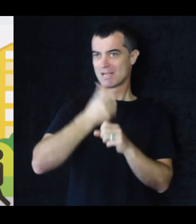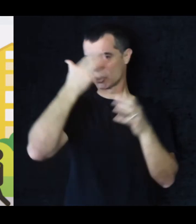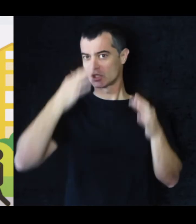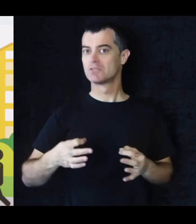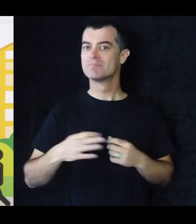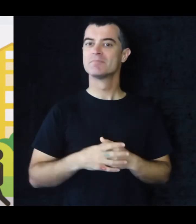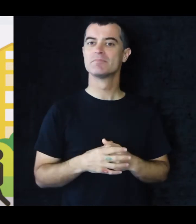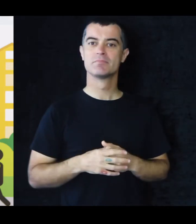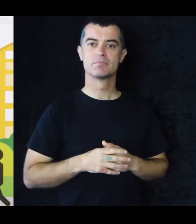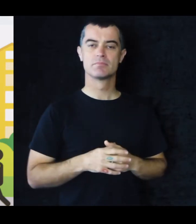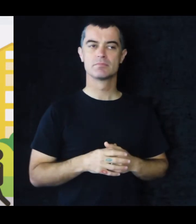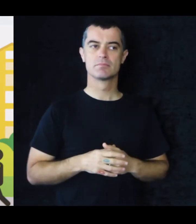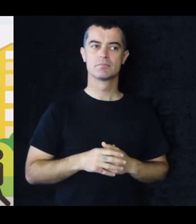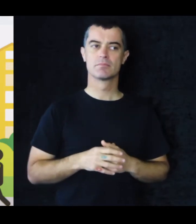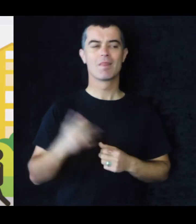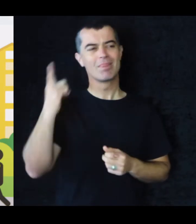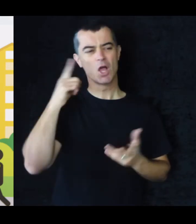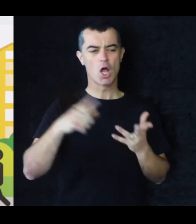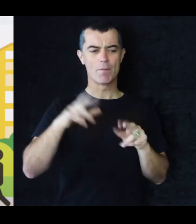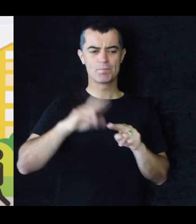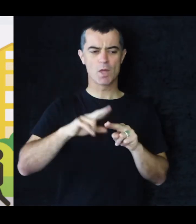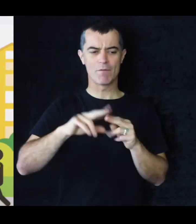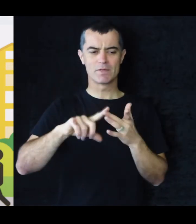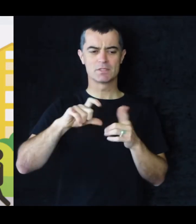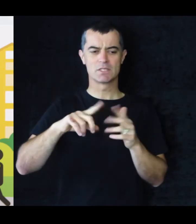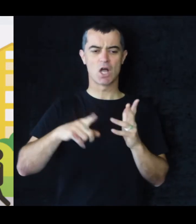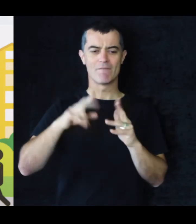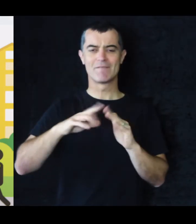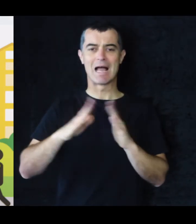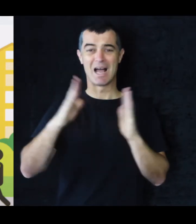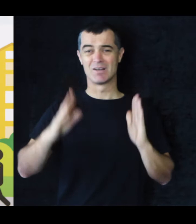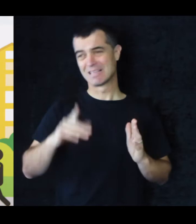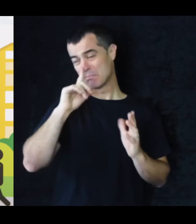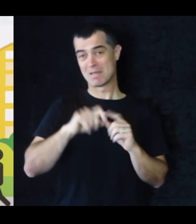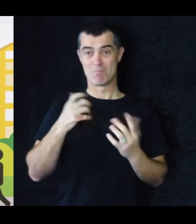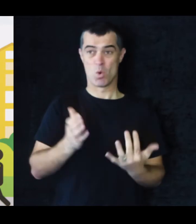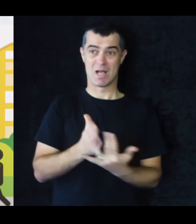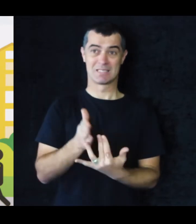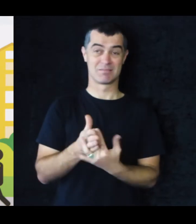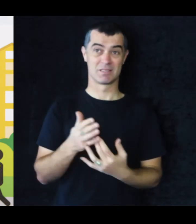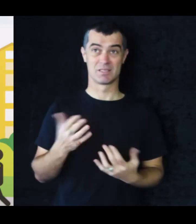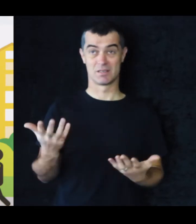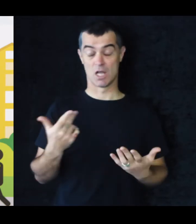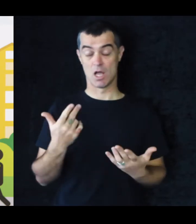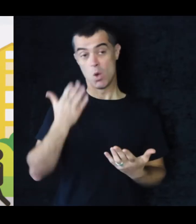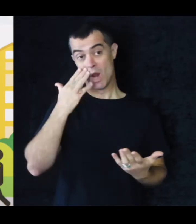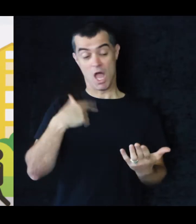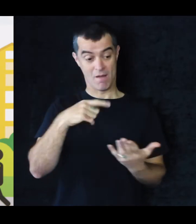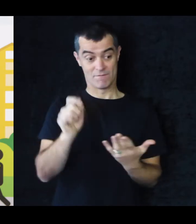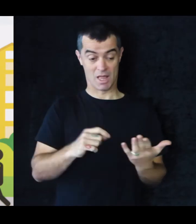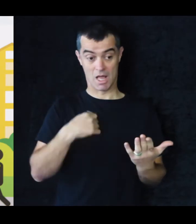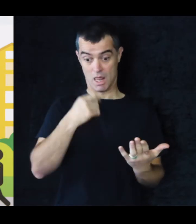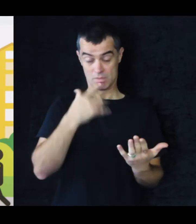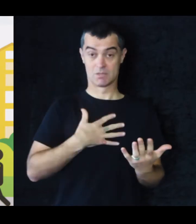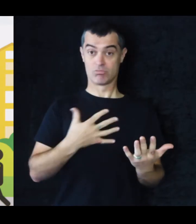Yeah, I think even the Office of Housing one can be more accessible, and it really surprised me when I had to fill